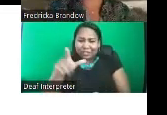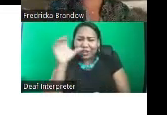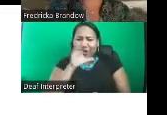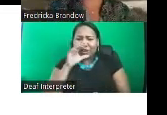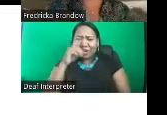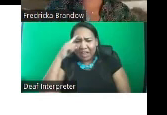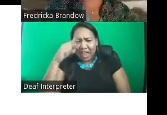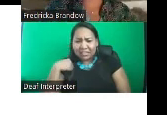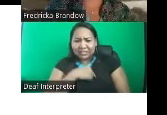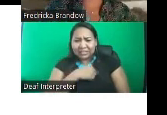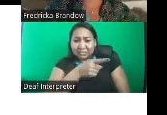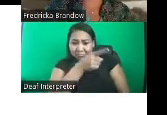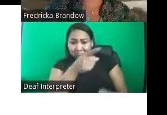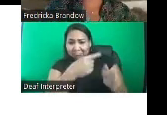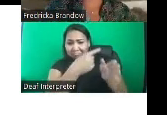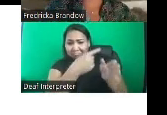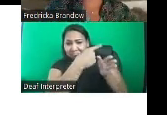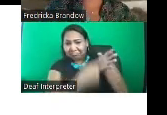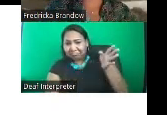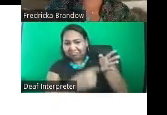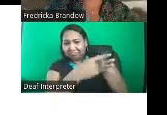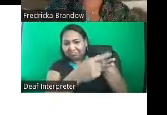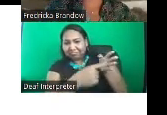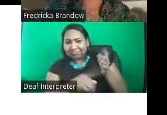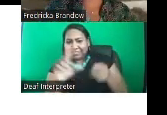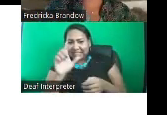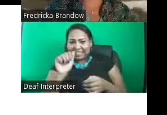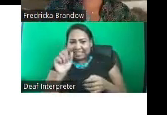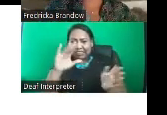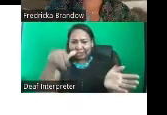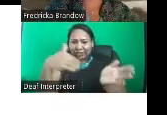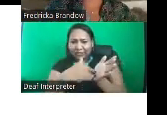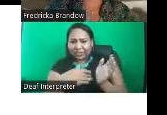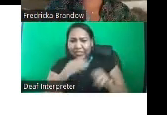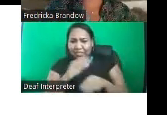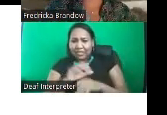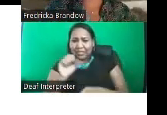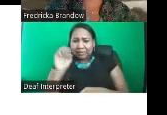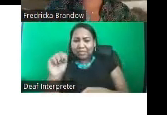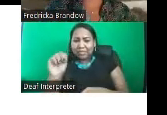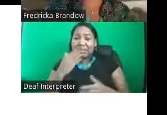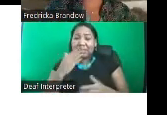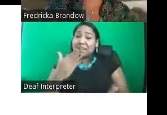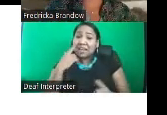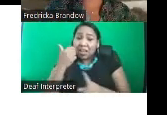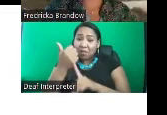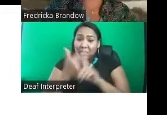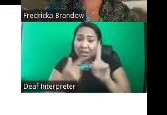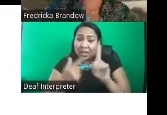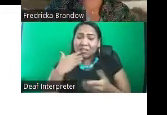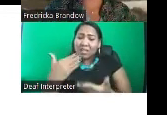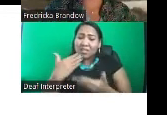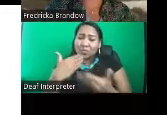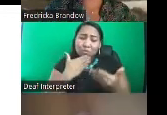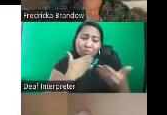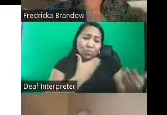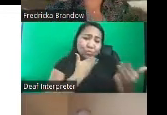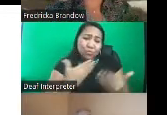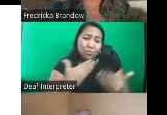these different social media. And thanks again, everyone. Thank you to Kavehi. What a wonderful